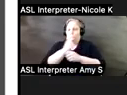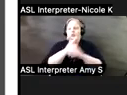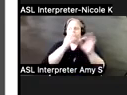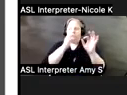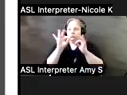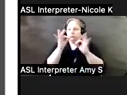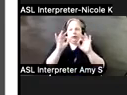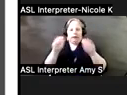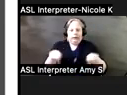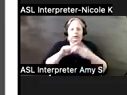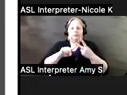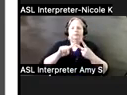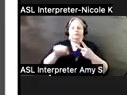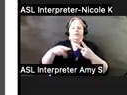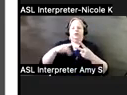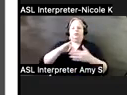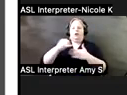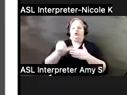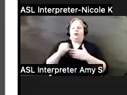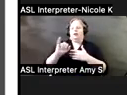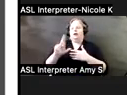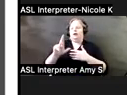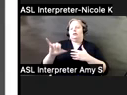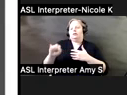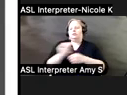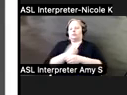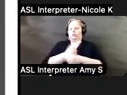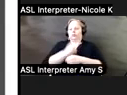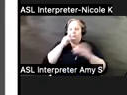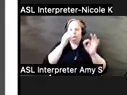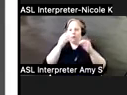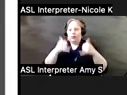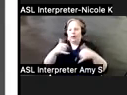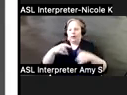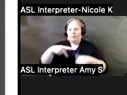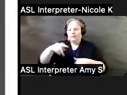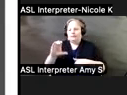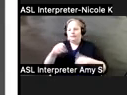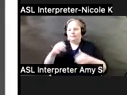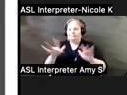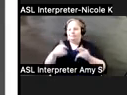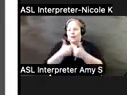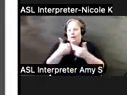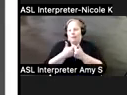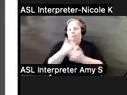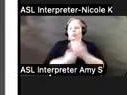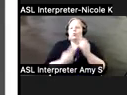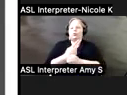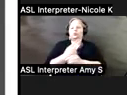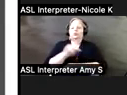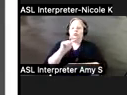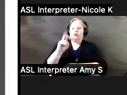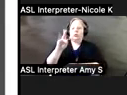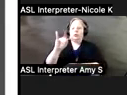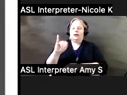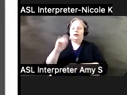Iris is a program that allows you to use your eyes to play PC games. And both these use the Tobii eye trackers as the